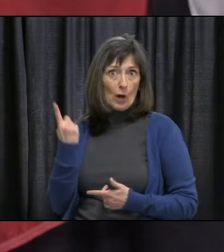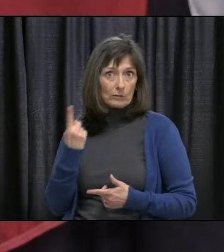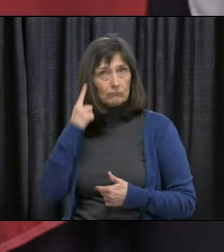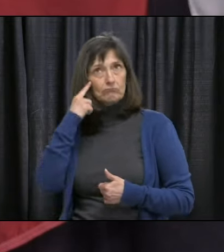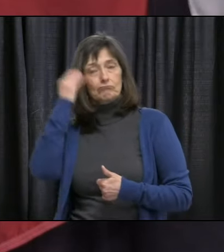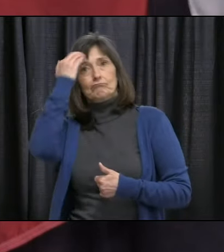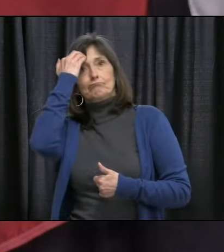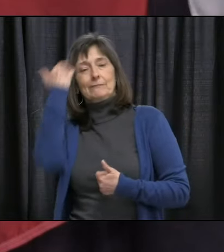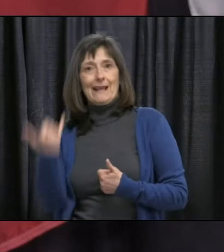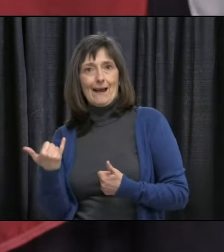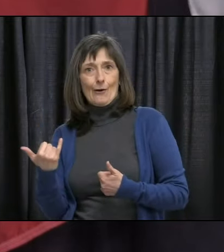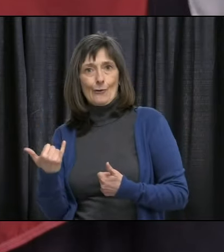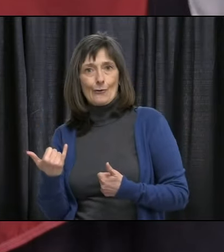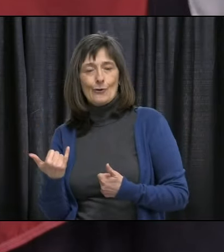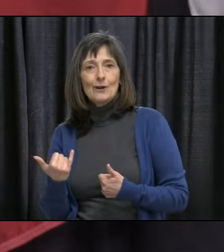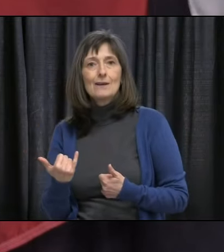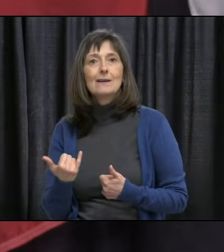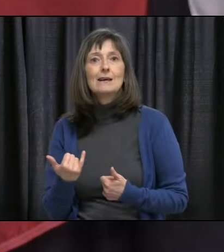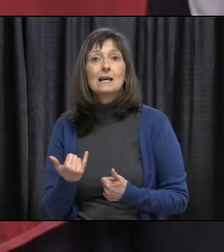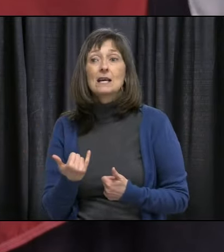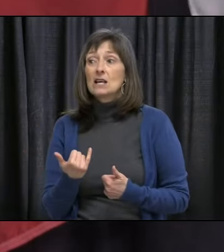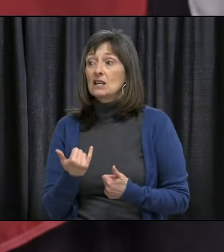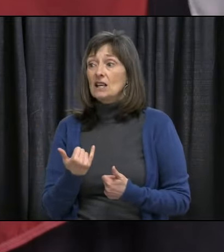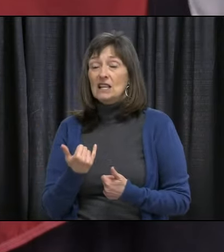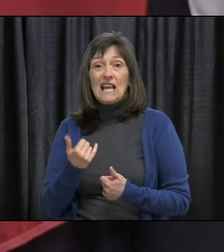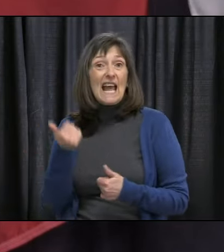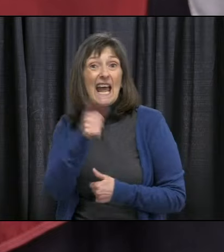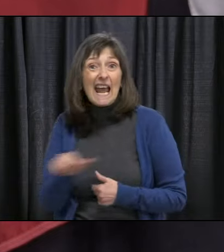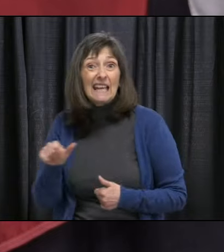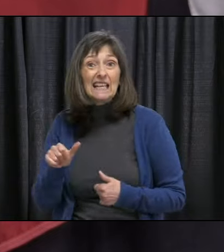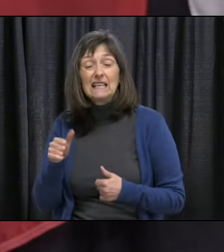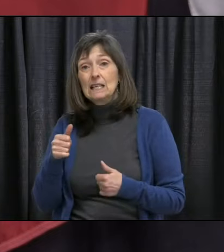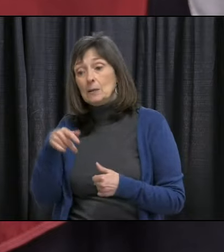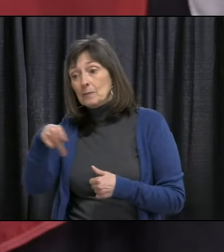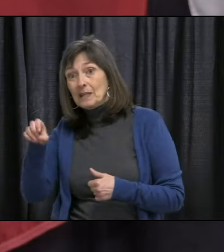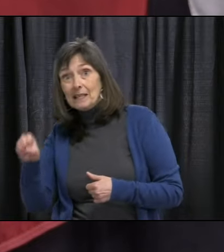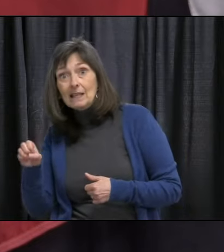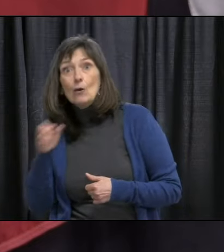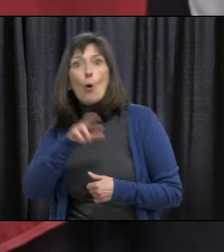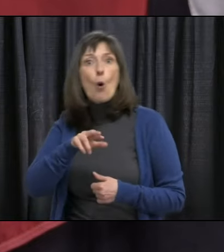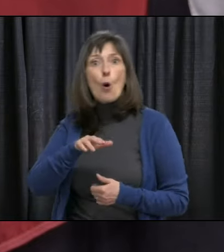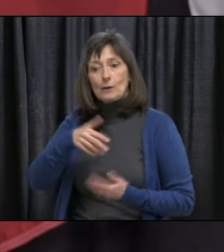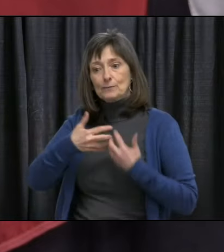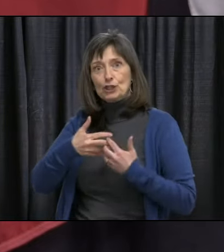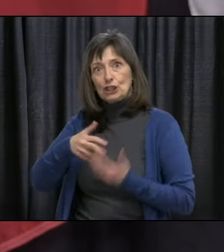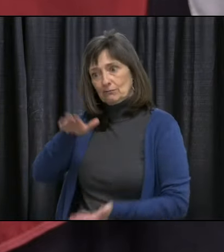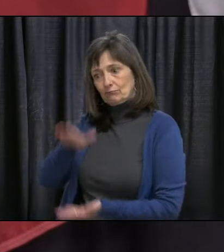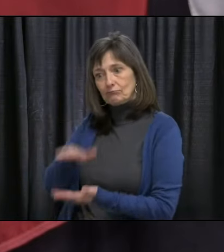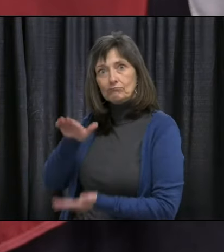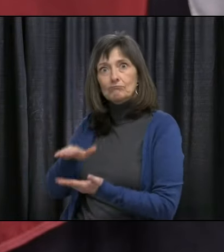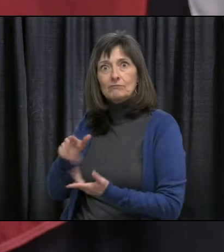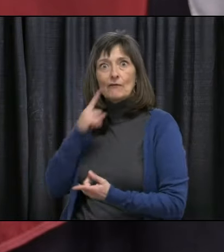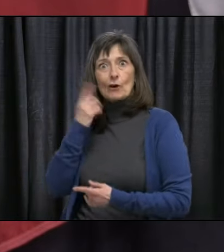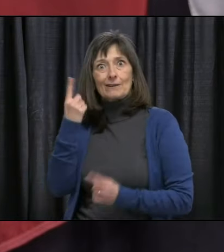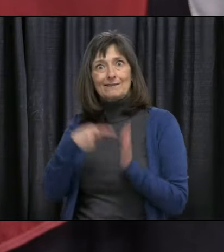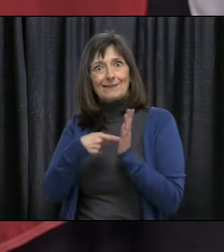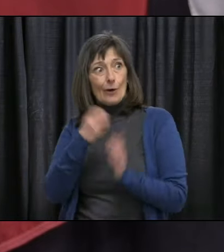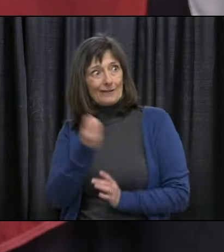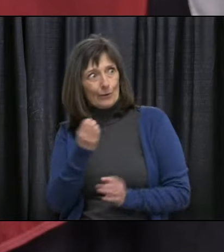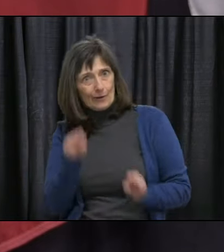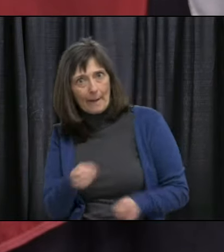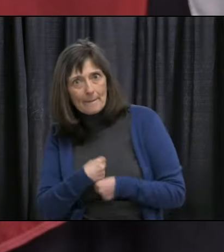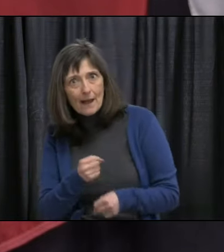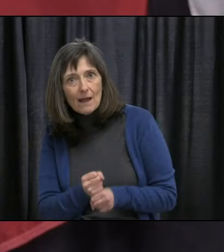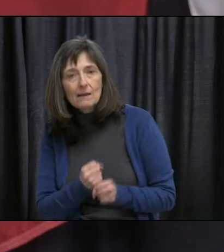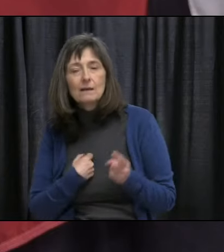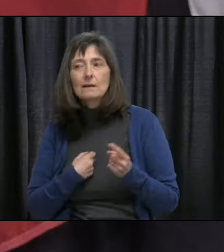production facilities. This could come down to ventilators which we now know can be manufactured in places like Ontario, making